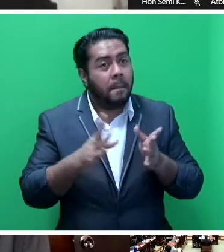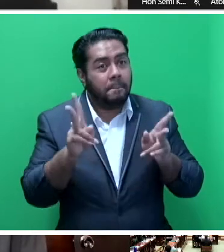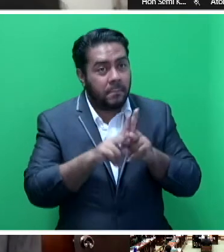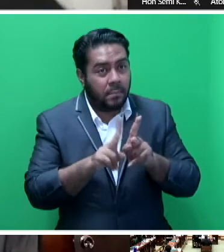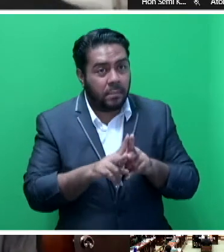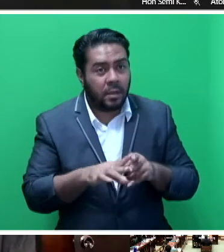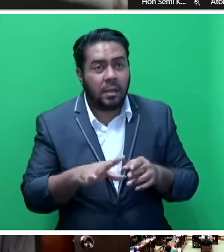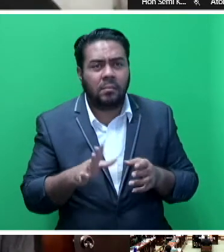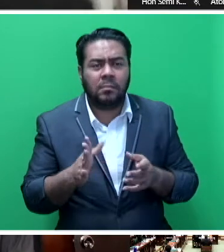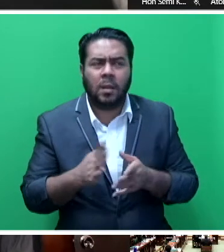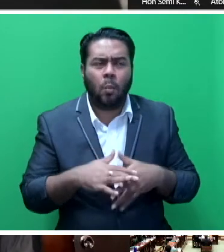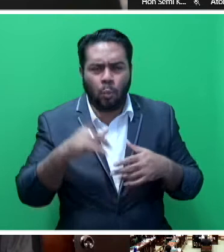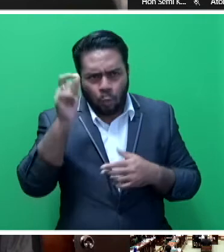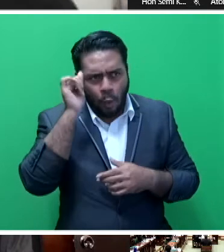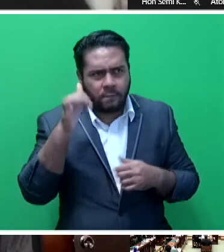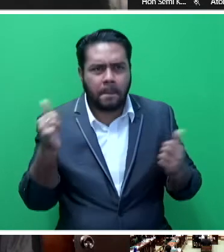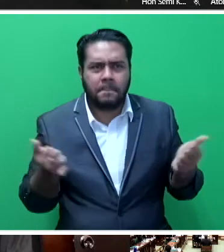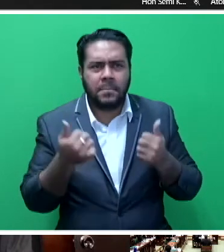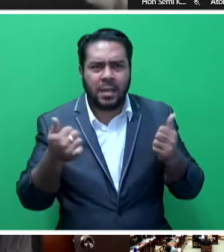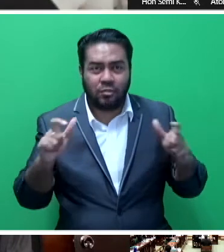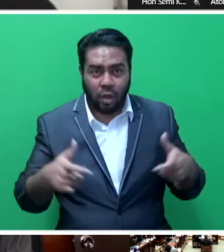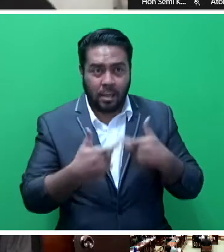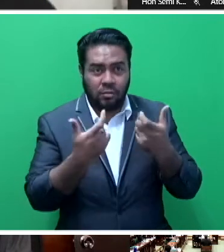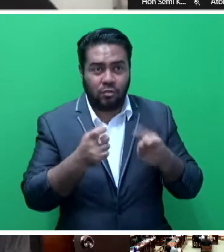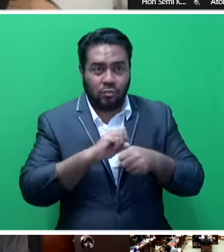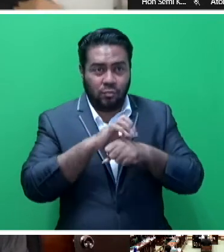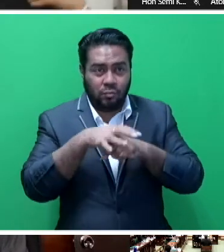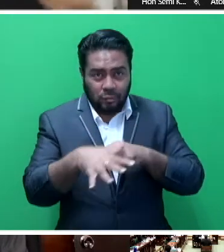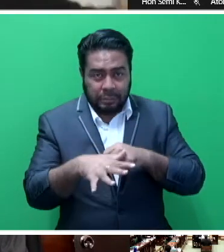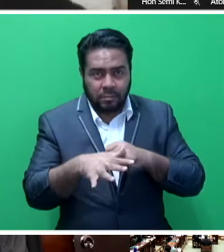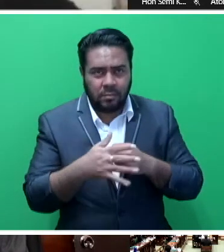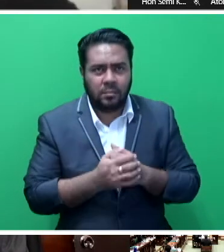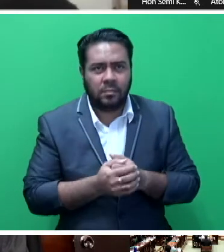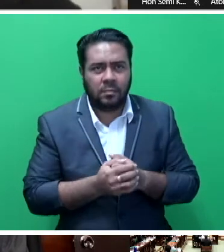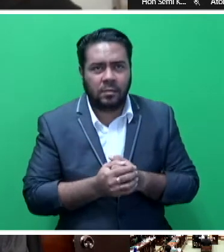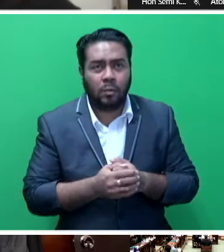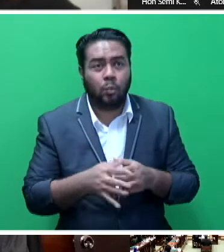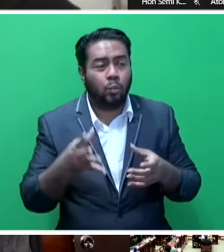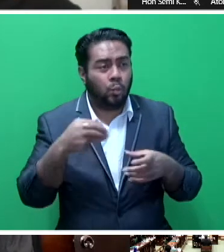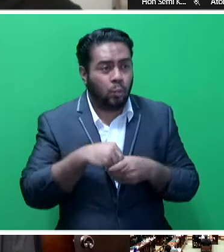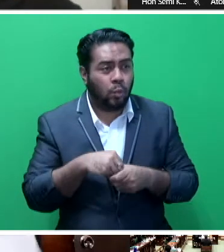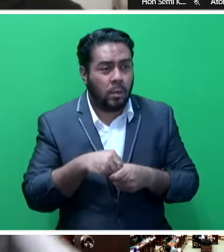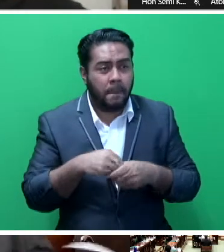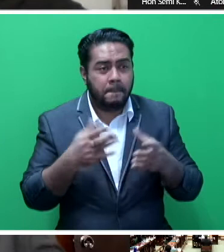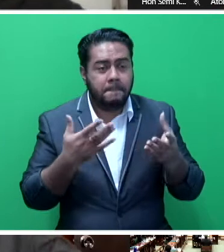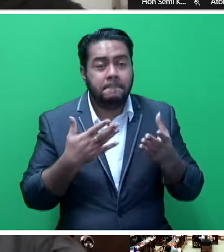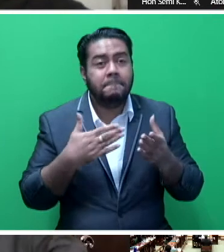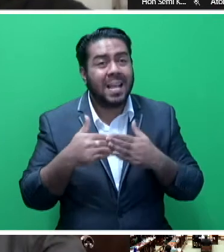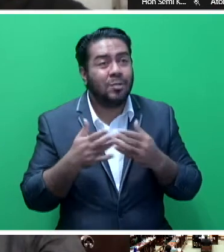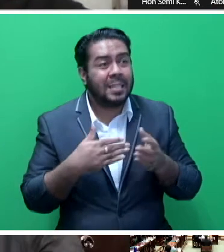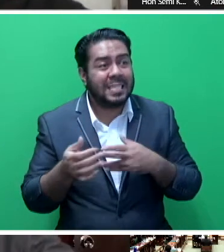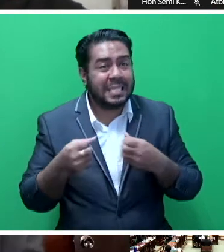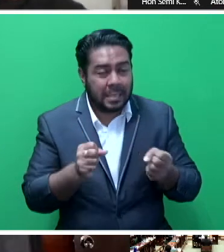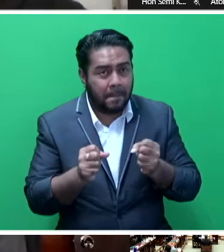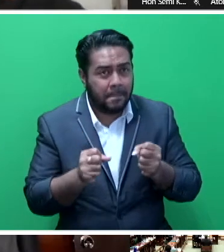significant challenges caused by the COVID-19 pandemic in the global supply chain and management systems for medicine and medical